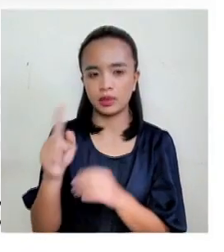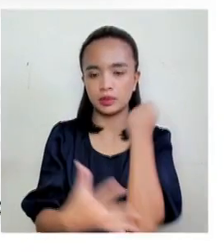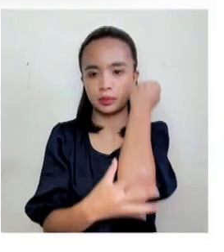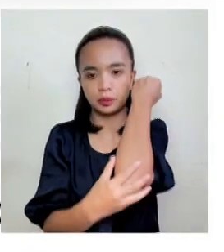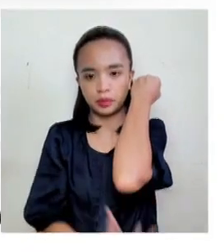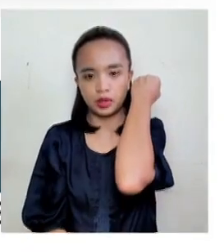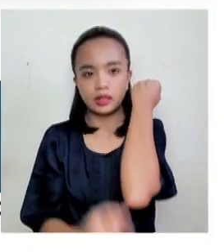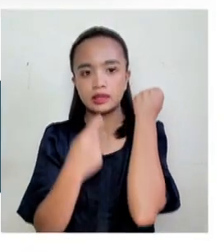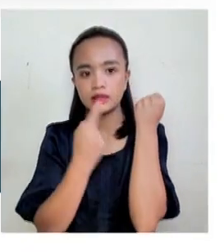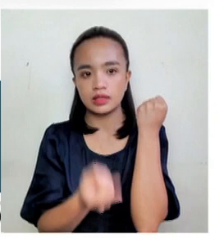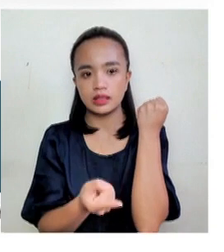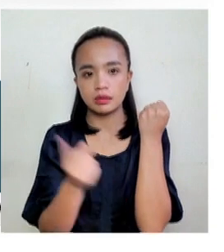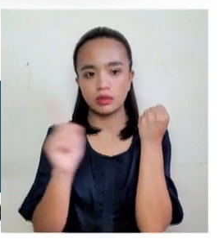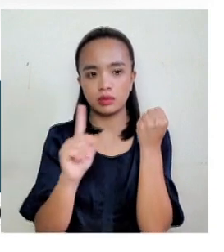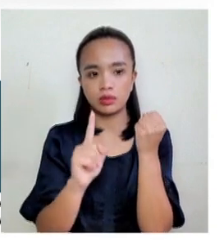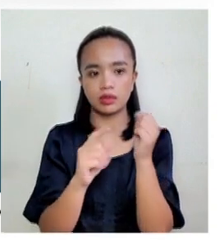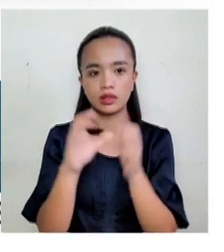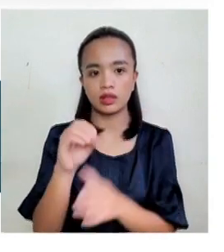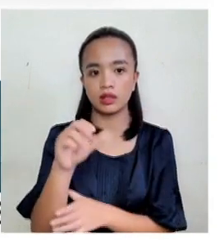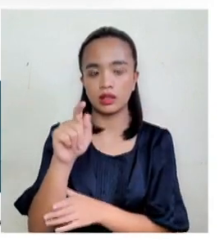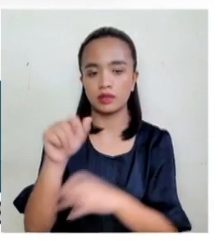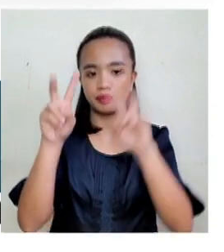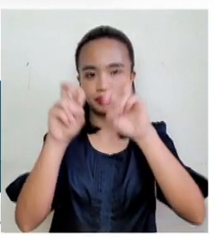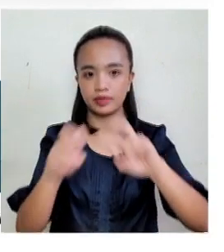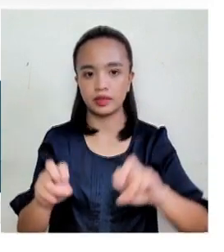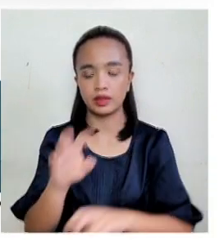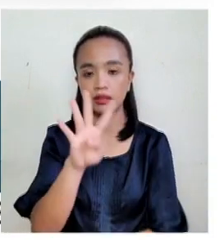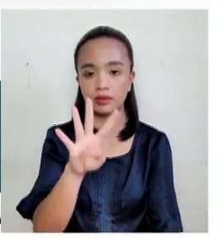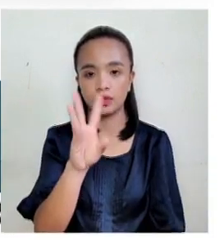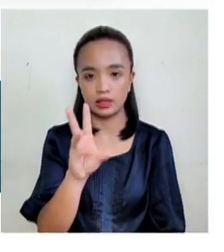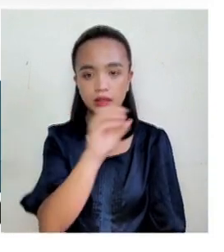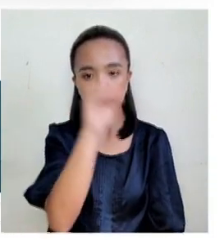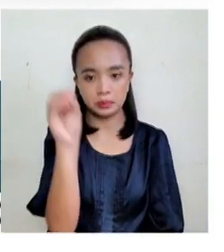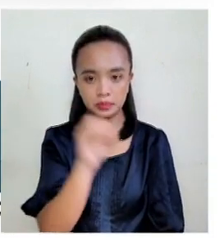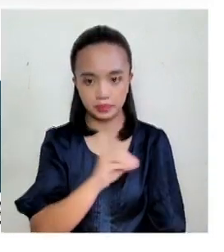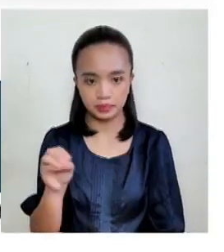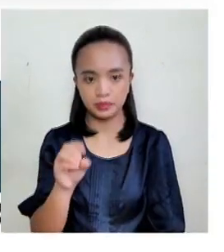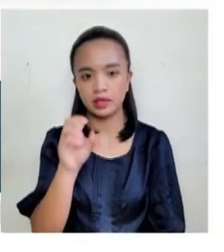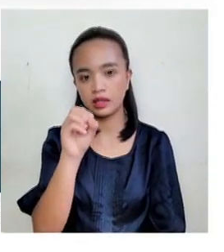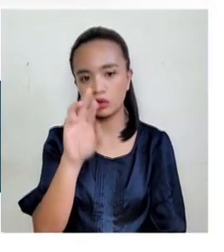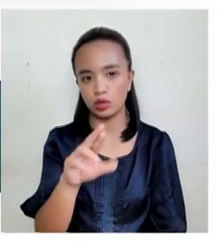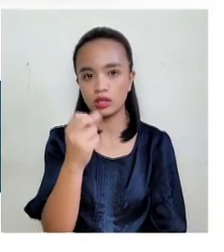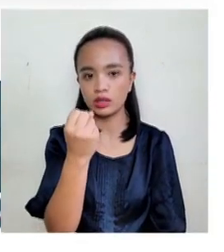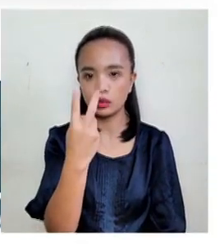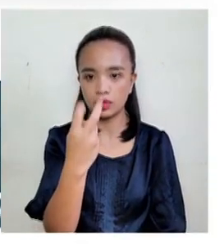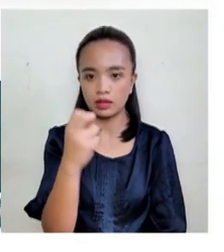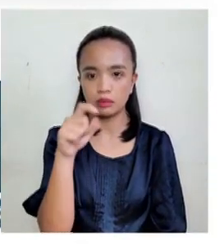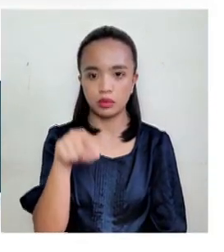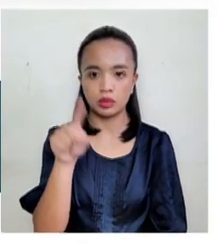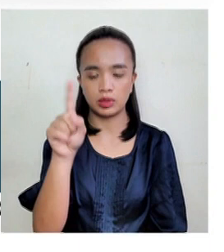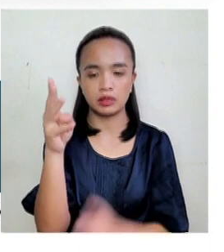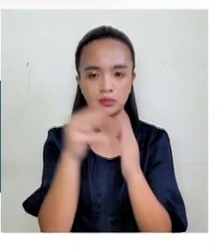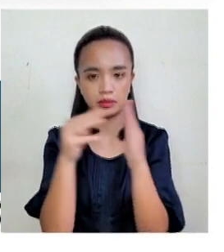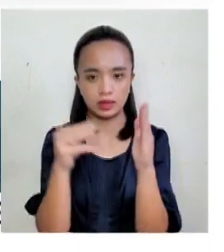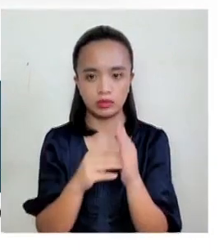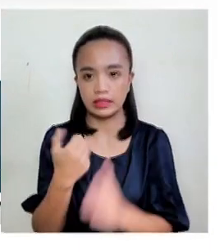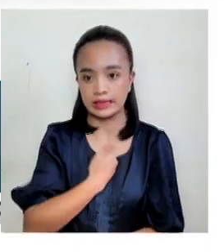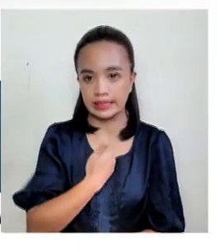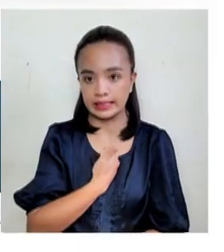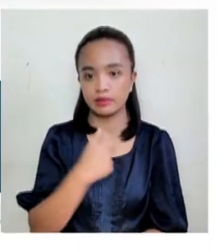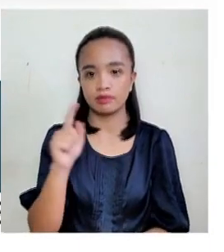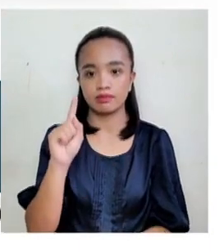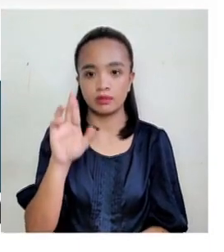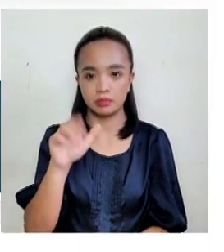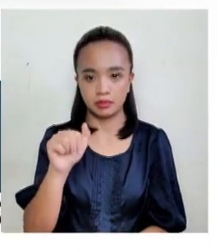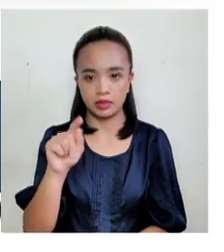Okta Research Group shows 46%, or around 12.1 million Filipinos, rated themselves poor in the